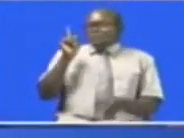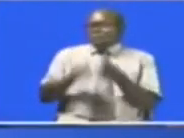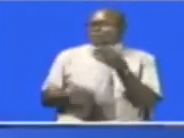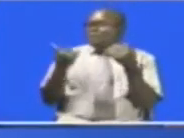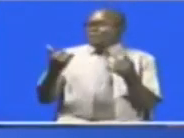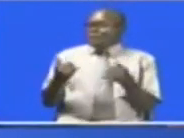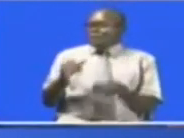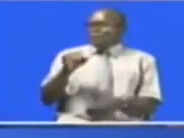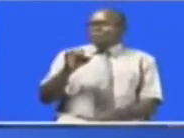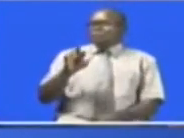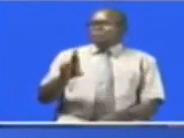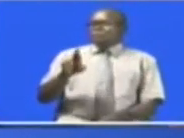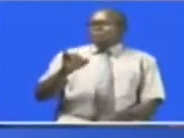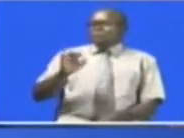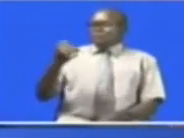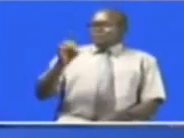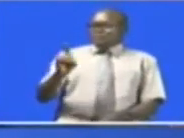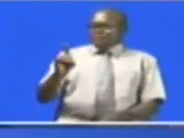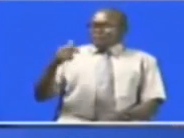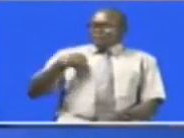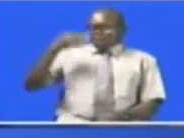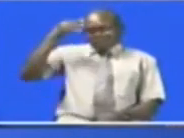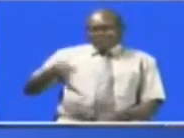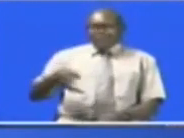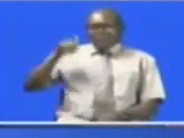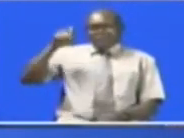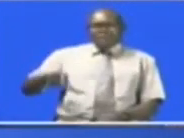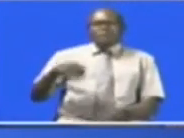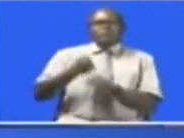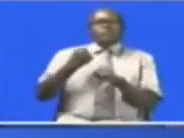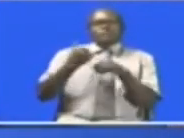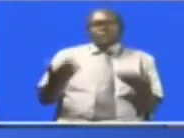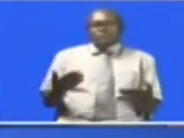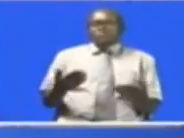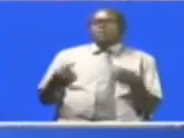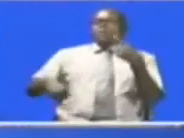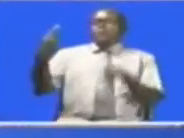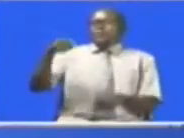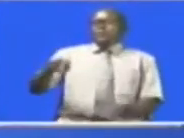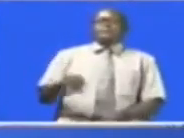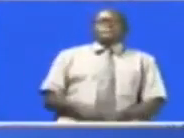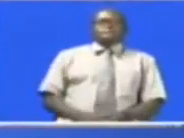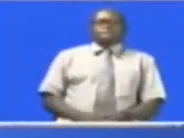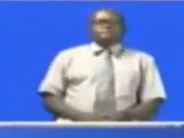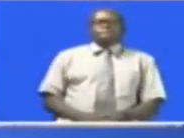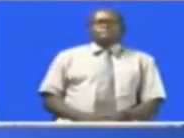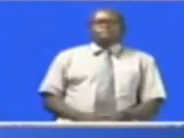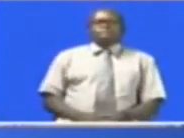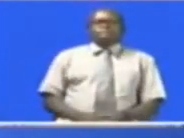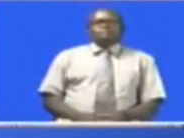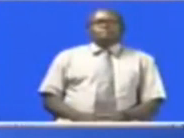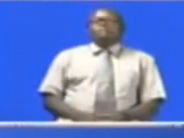said now, because Richard Chelimo is not with me, so I decided to say, let me take the medal for our country. All right.